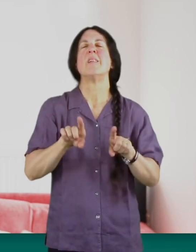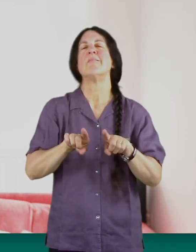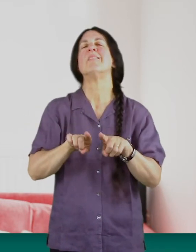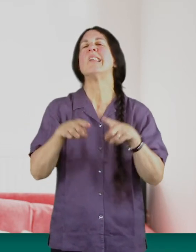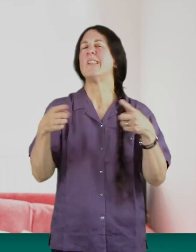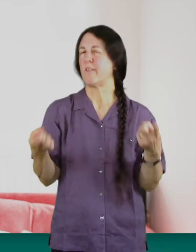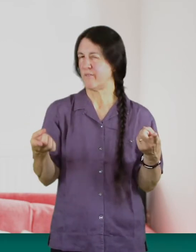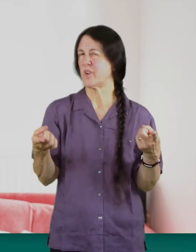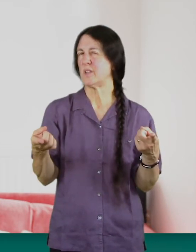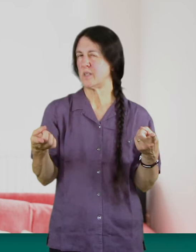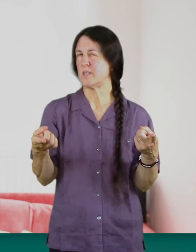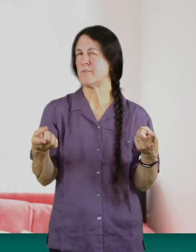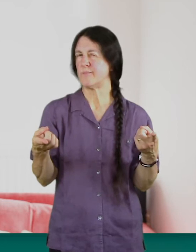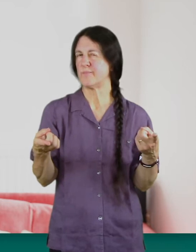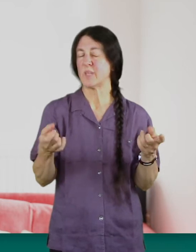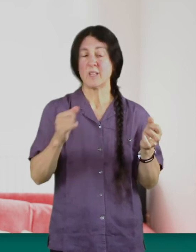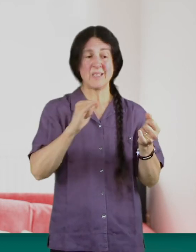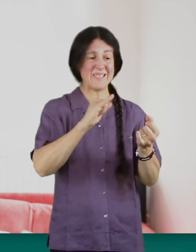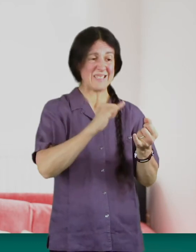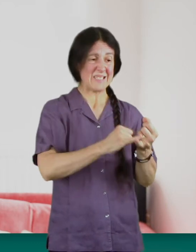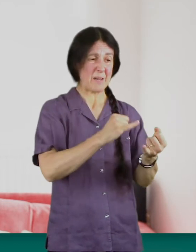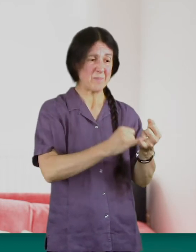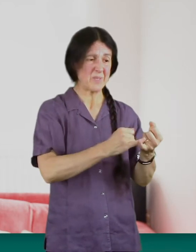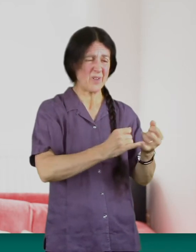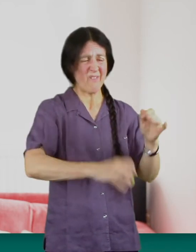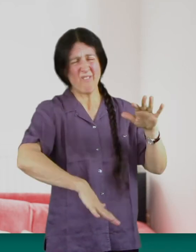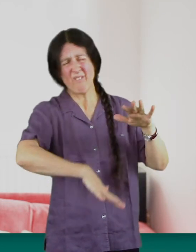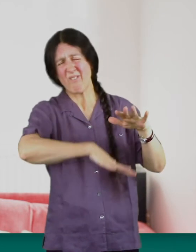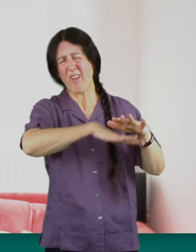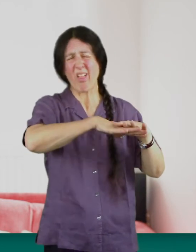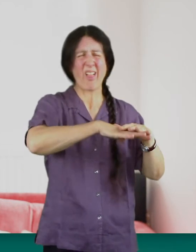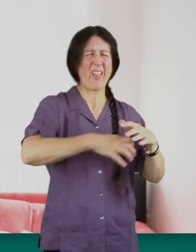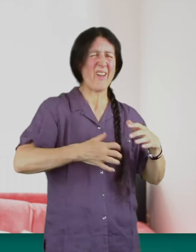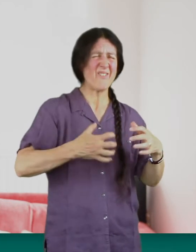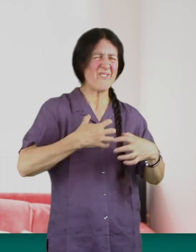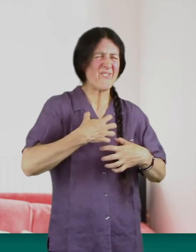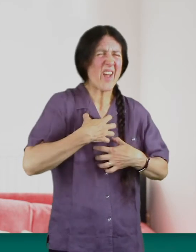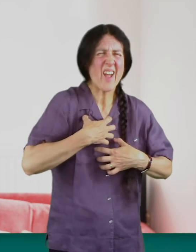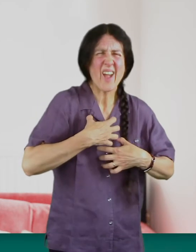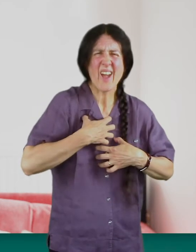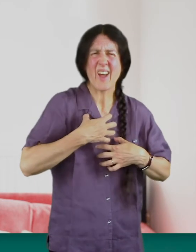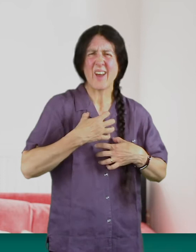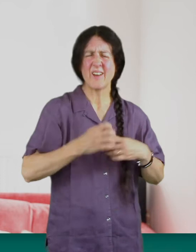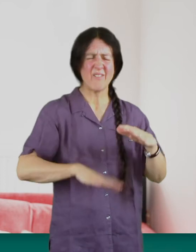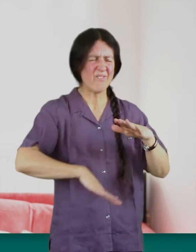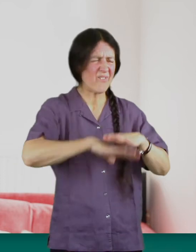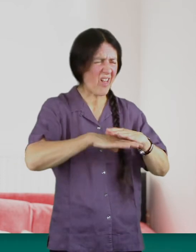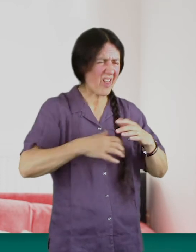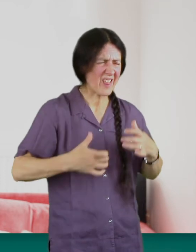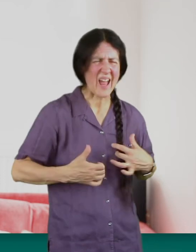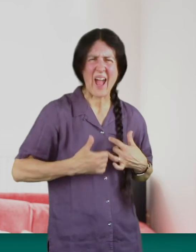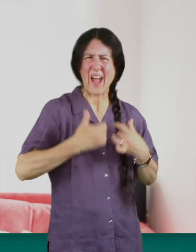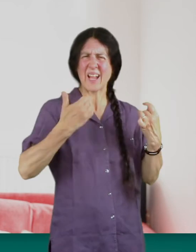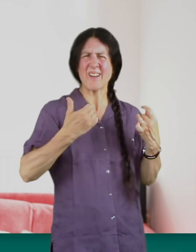end. Because Samson is operating from a place of fear, of anger, on